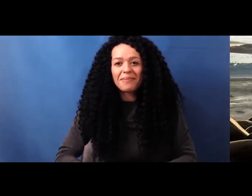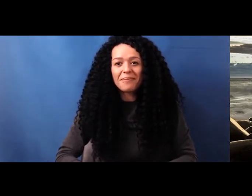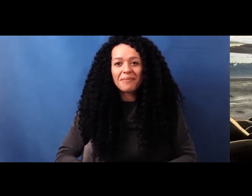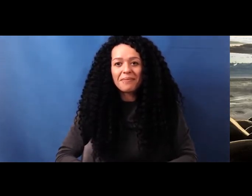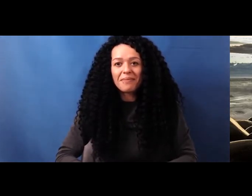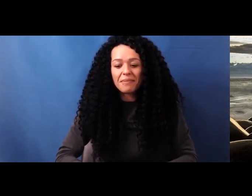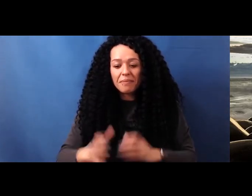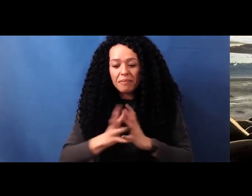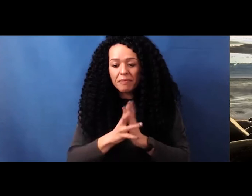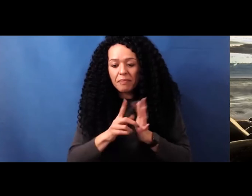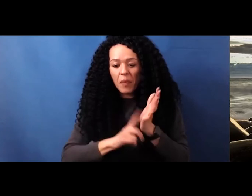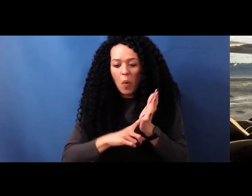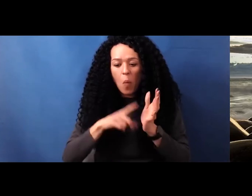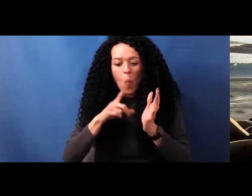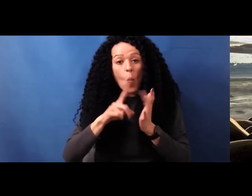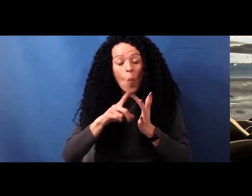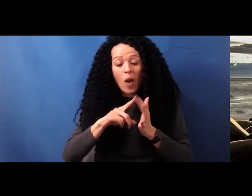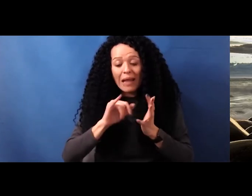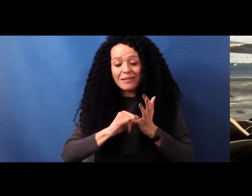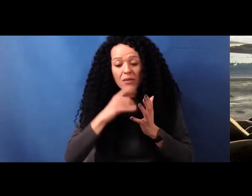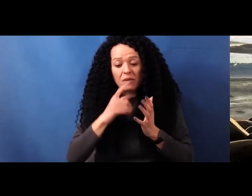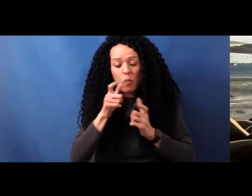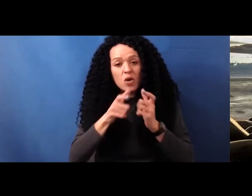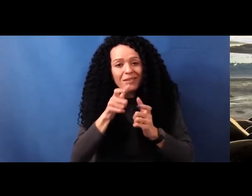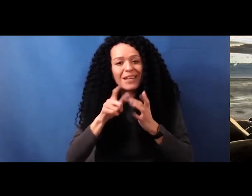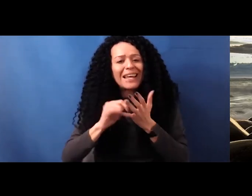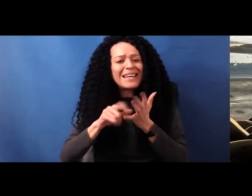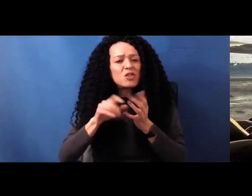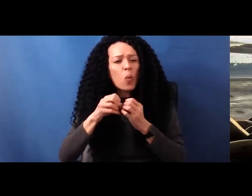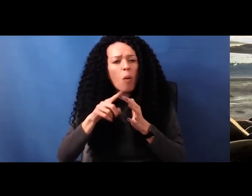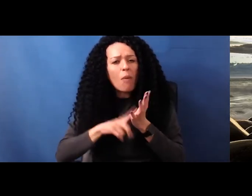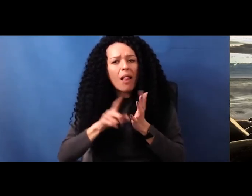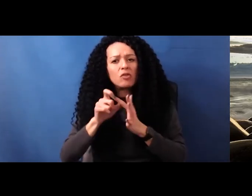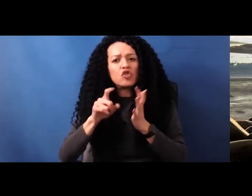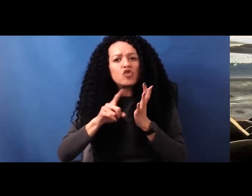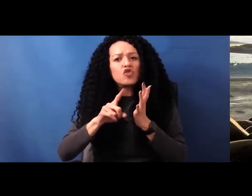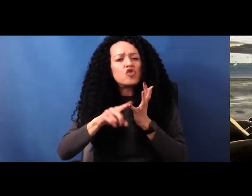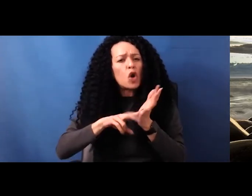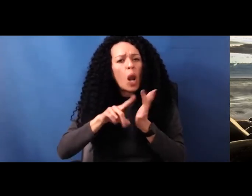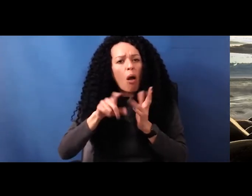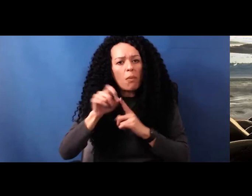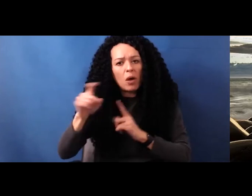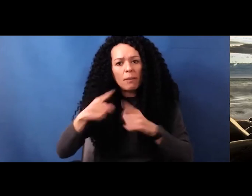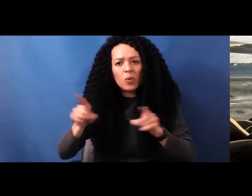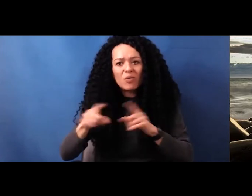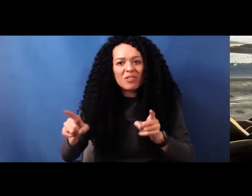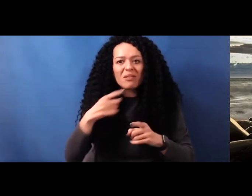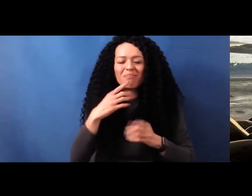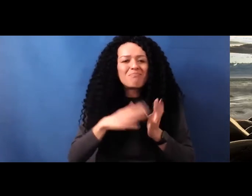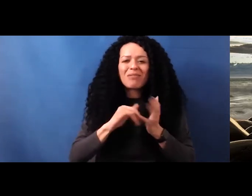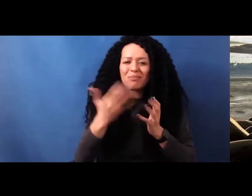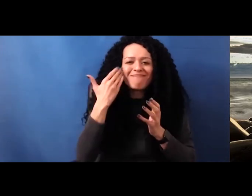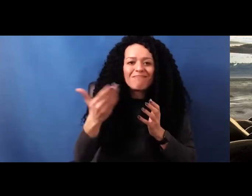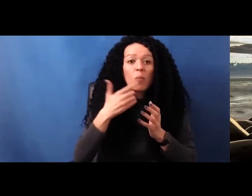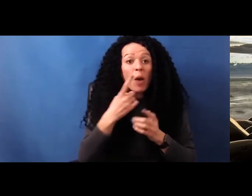Willie Souter's words and Isabel Dunlop's music would not have been known to her. There was 100 years to wait for that.